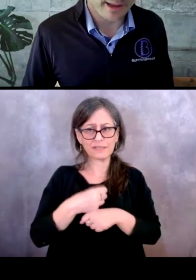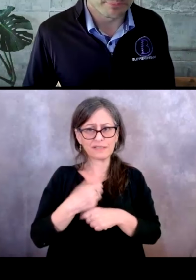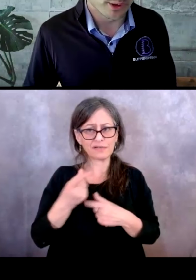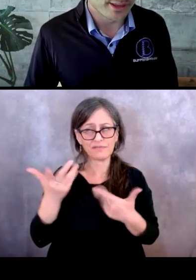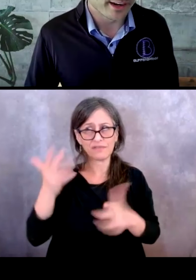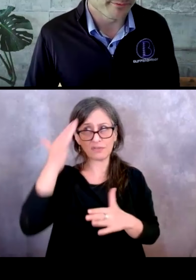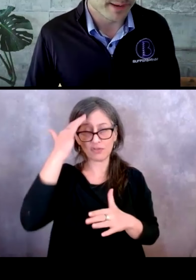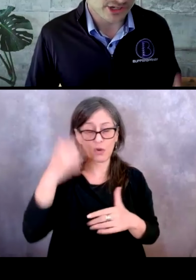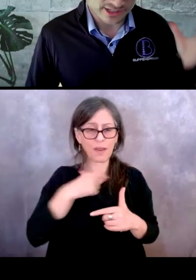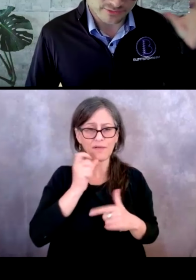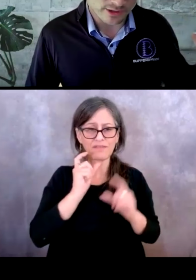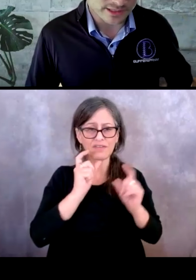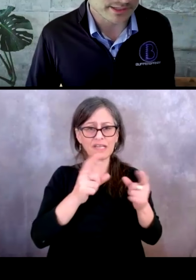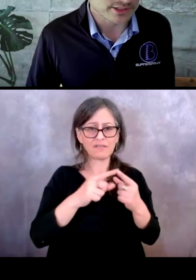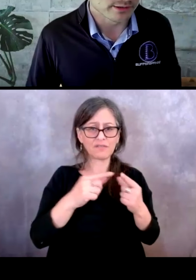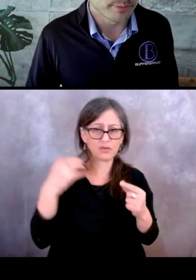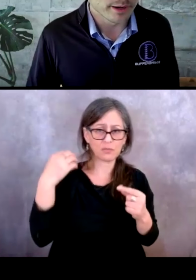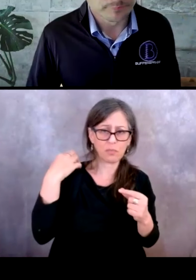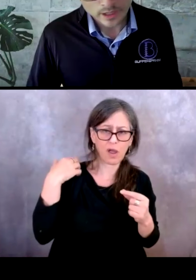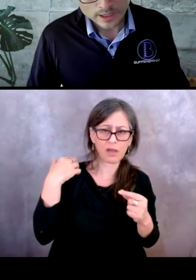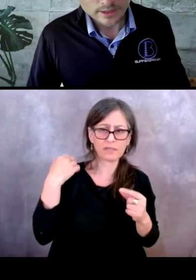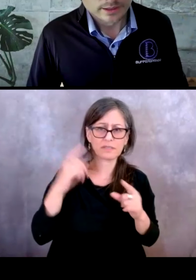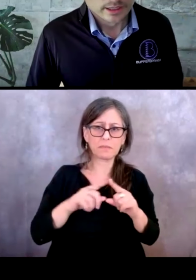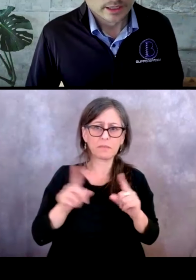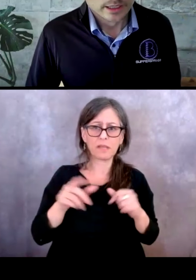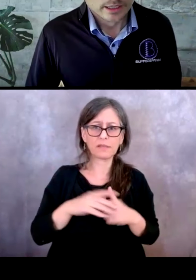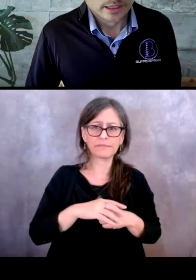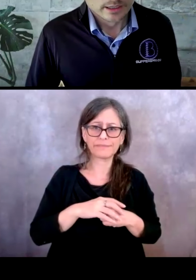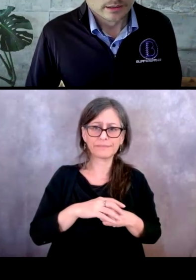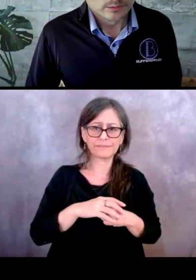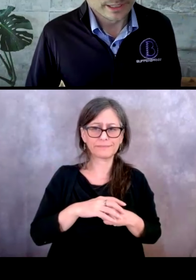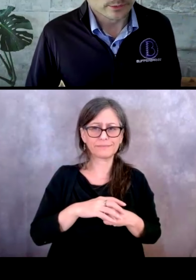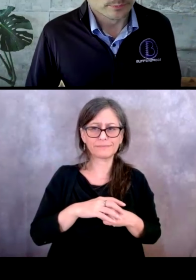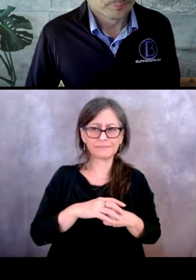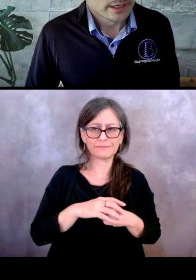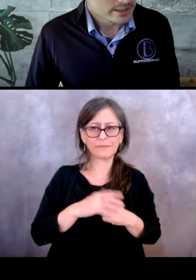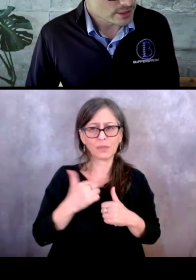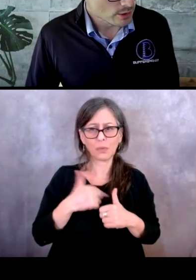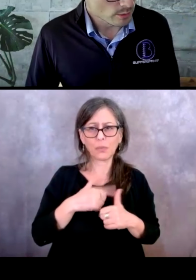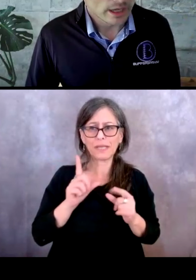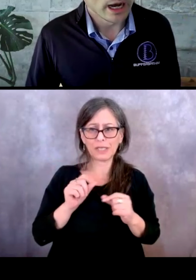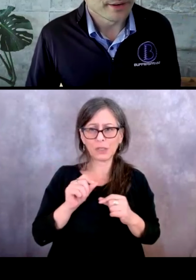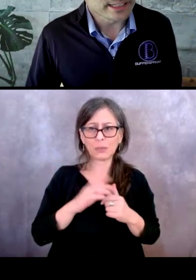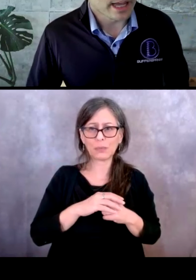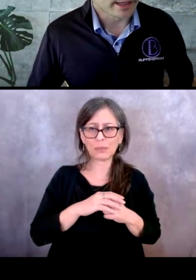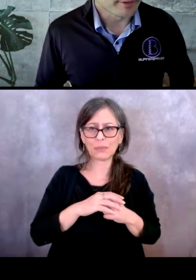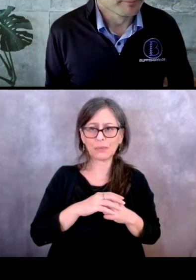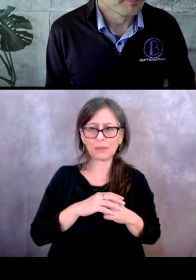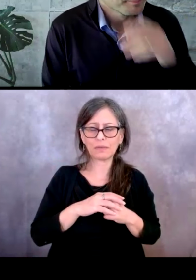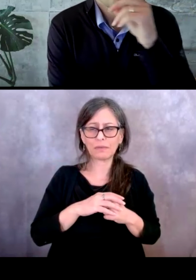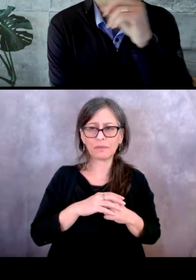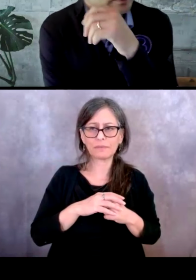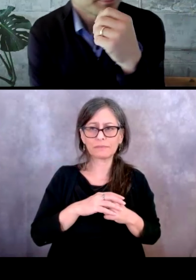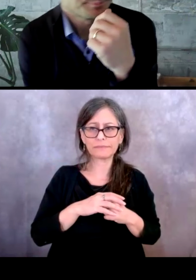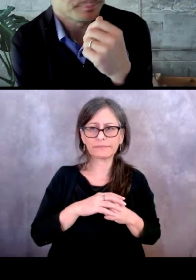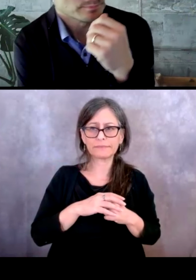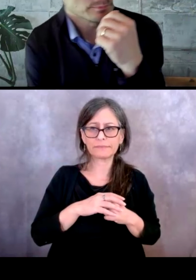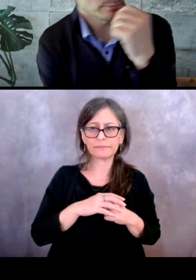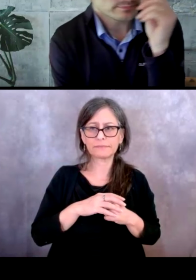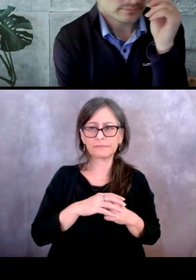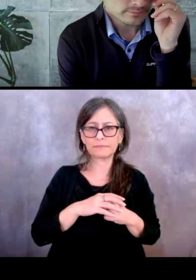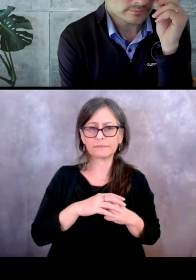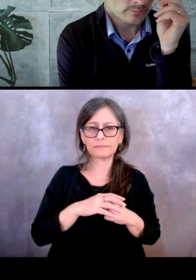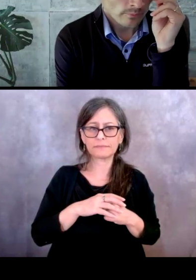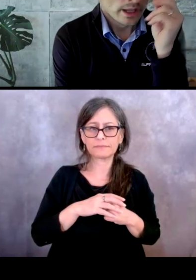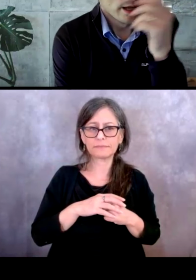need to give my employer that information as far as I'm concerned, but we do. So next slide, Kevin.